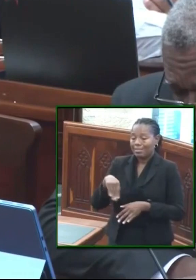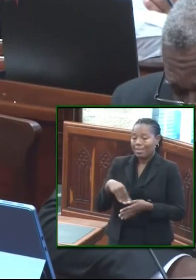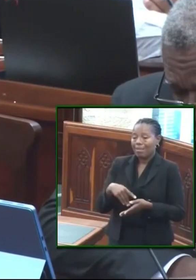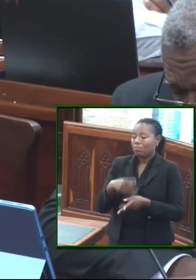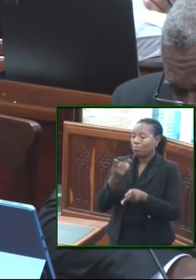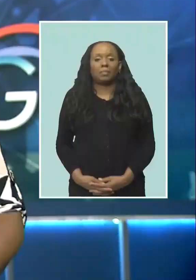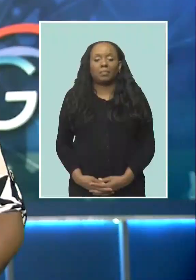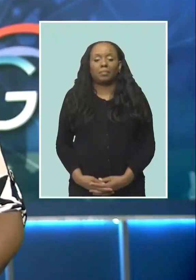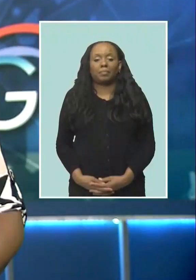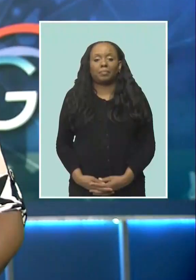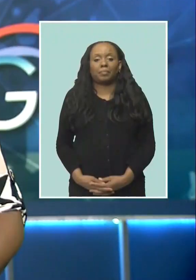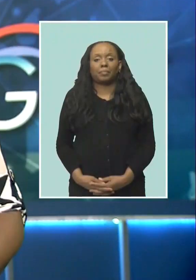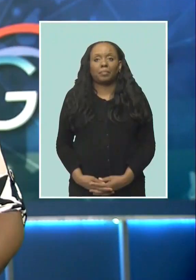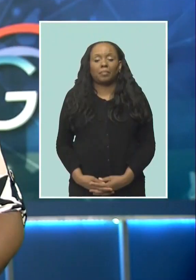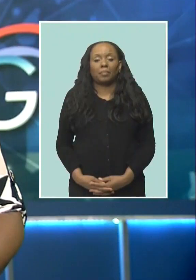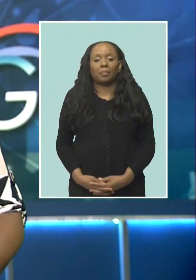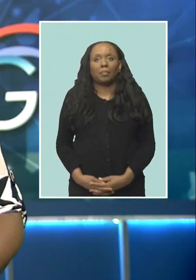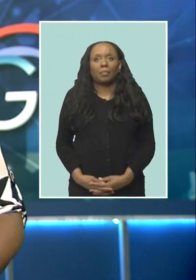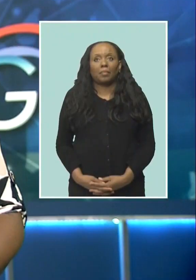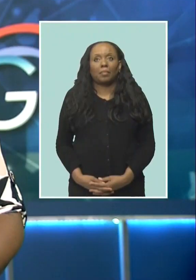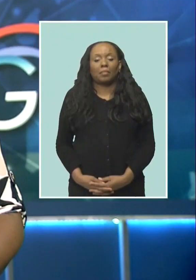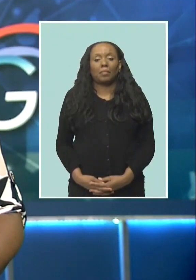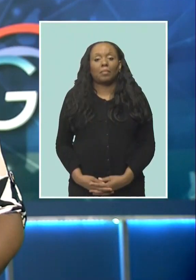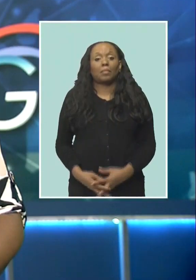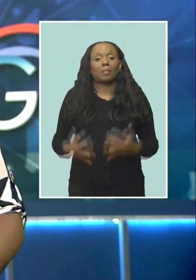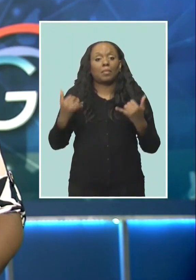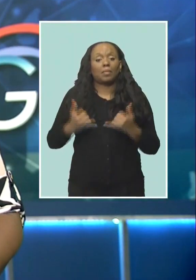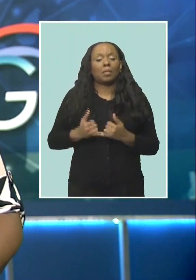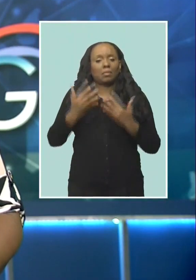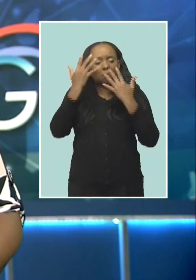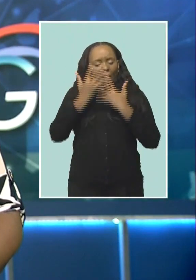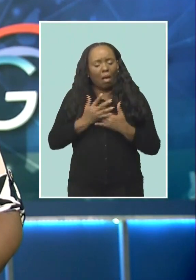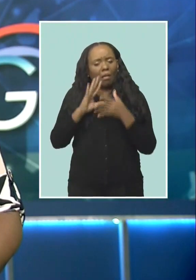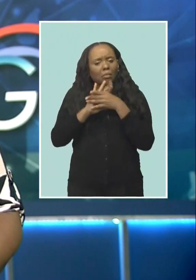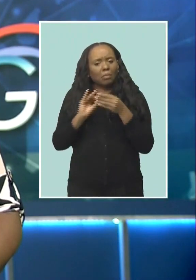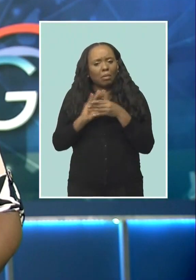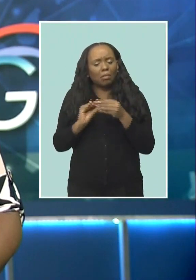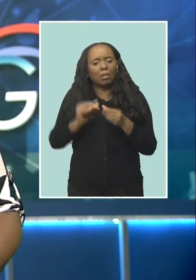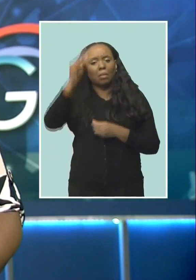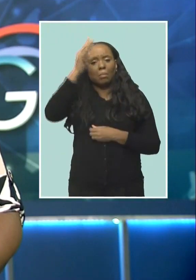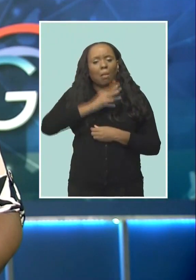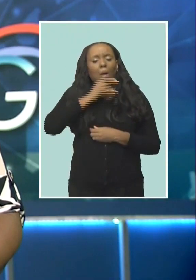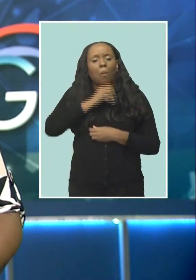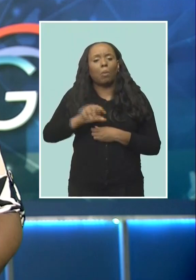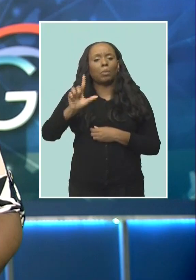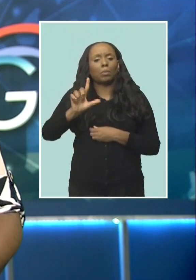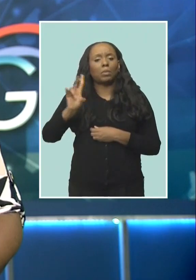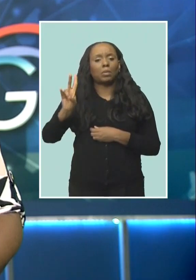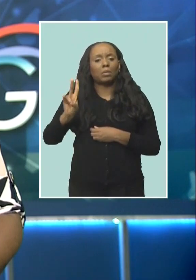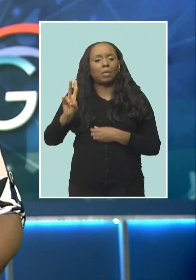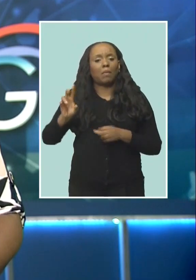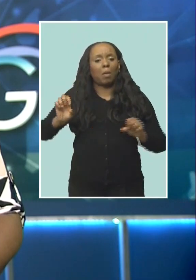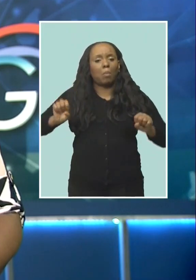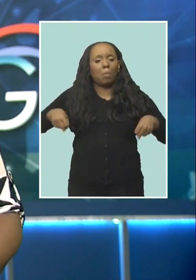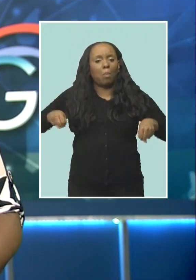expenses. Out of the house and onto some sad news. A 27-year-old motorcyclist lost his life